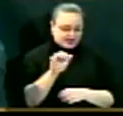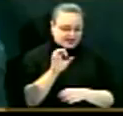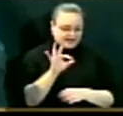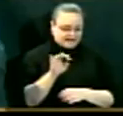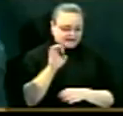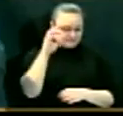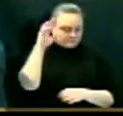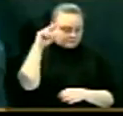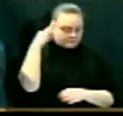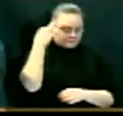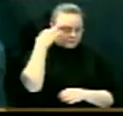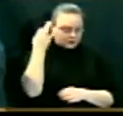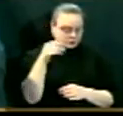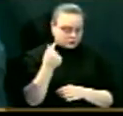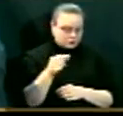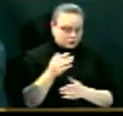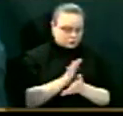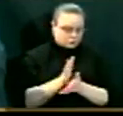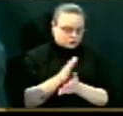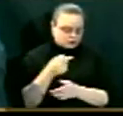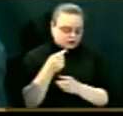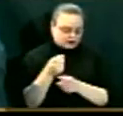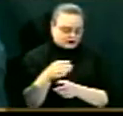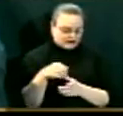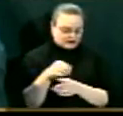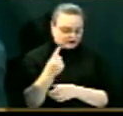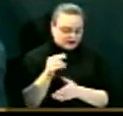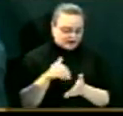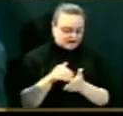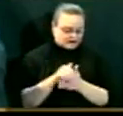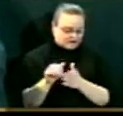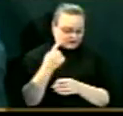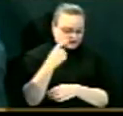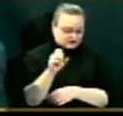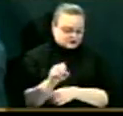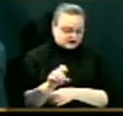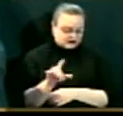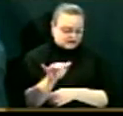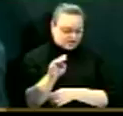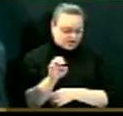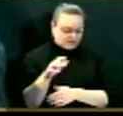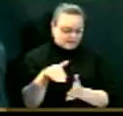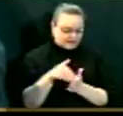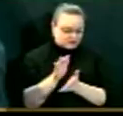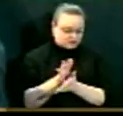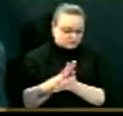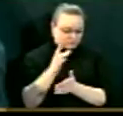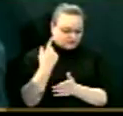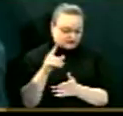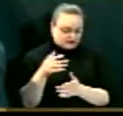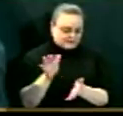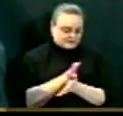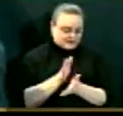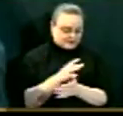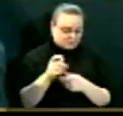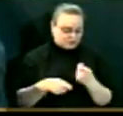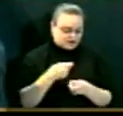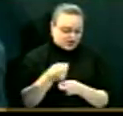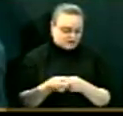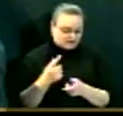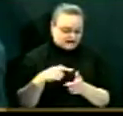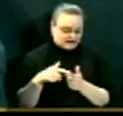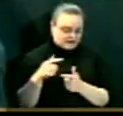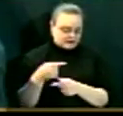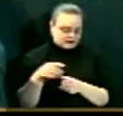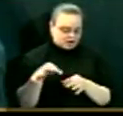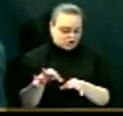amount of $1,000 for Southfield Middle School, designated to raising awareness of paper recycling and a garden project at the school.